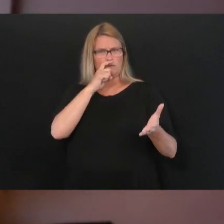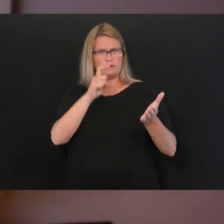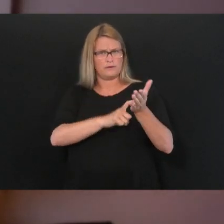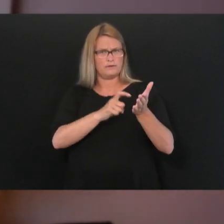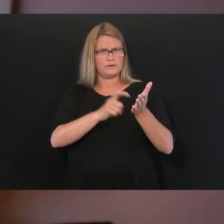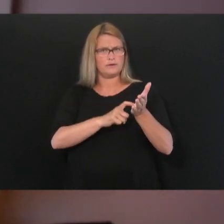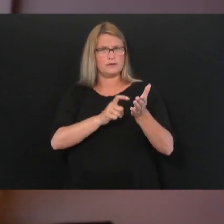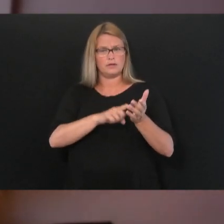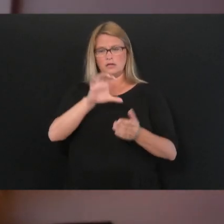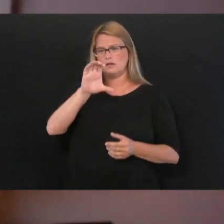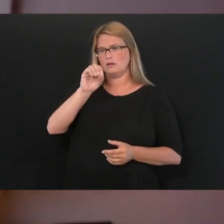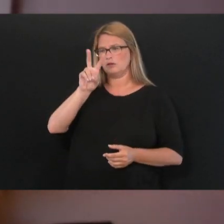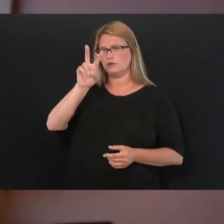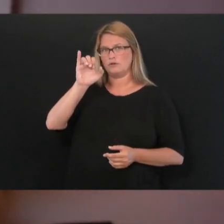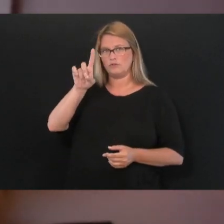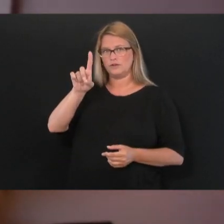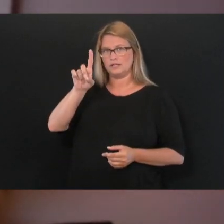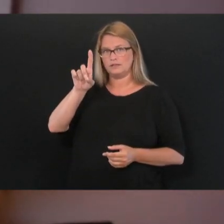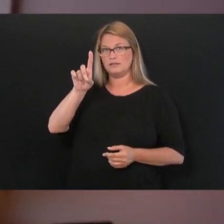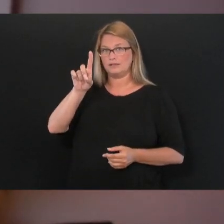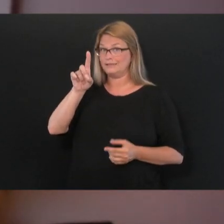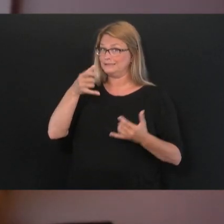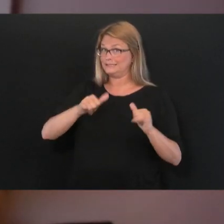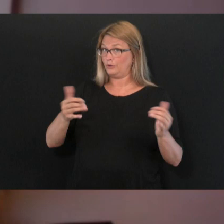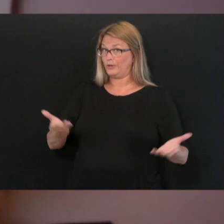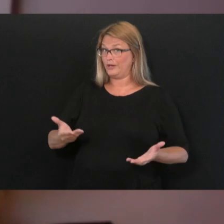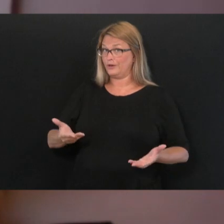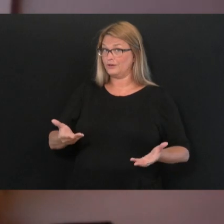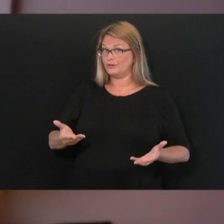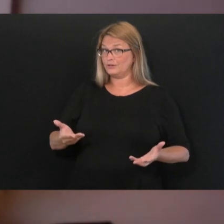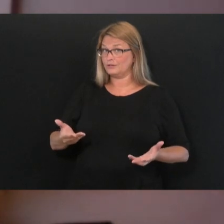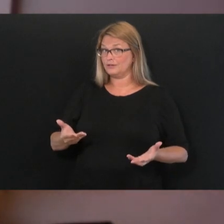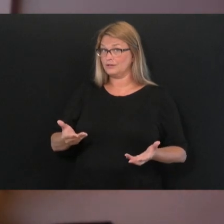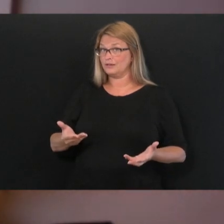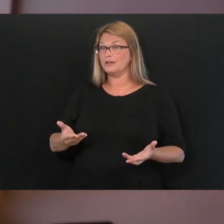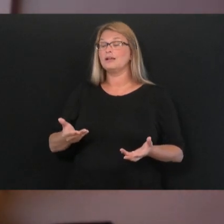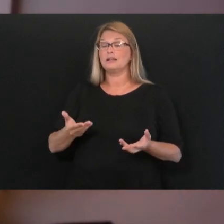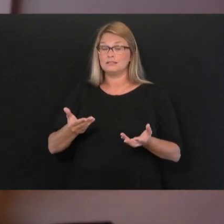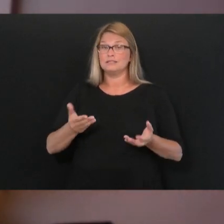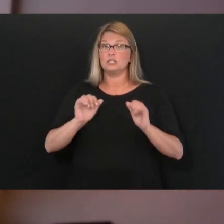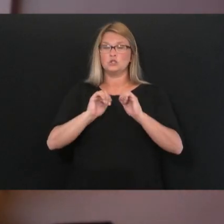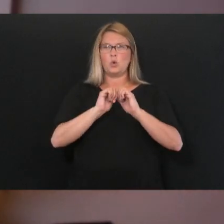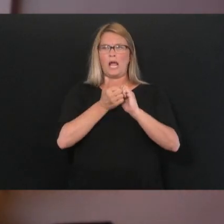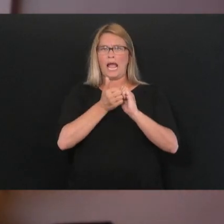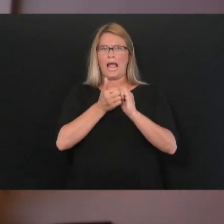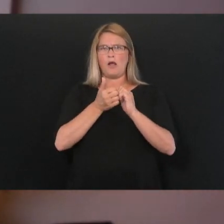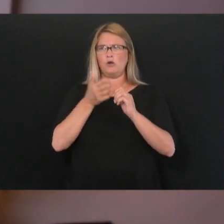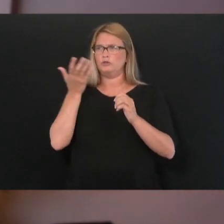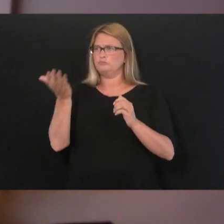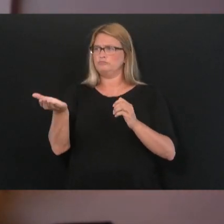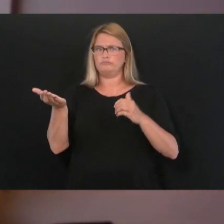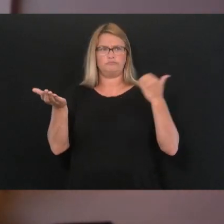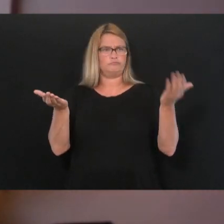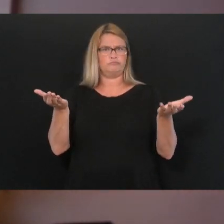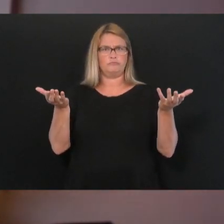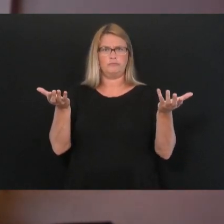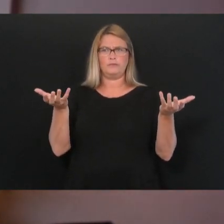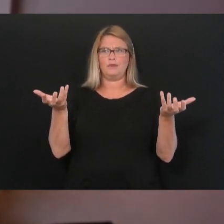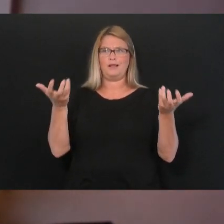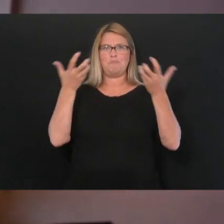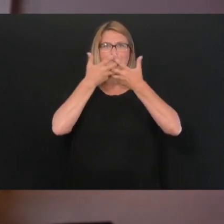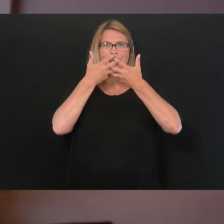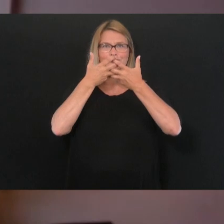the COVID virus is still with us. And so how do you marry let's get people back